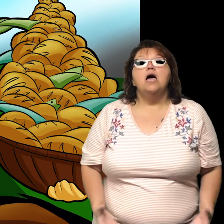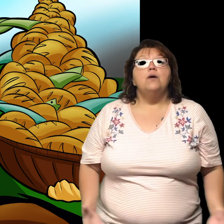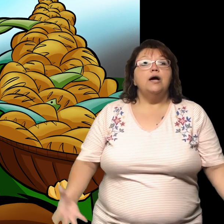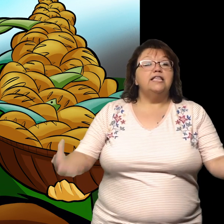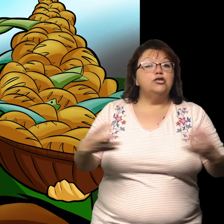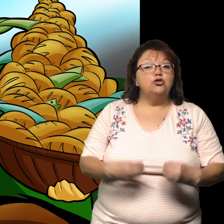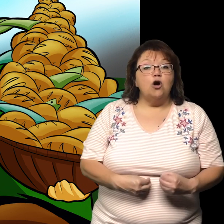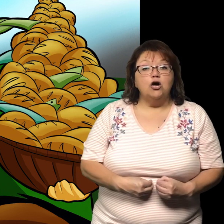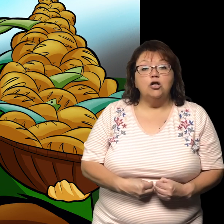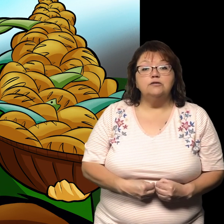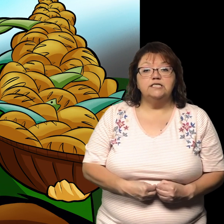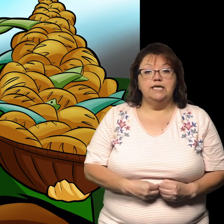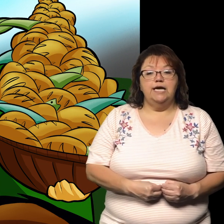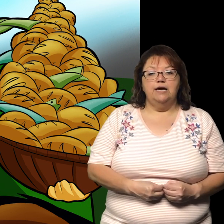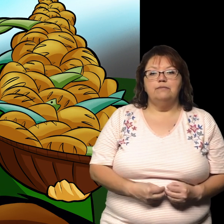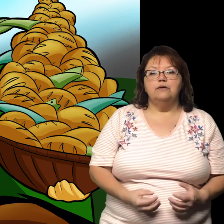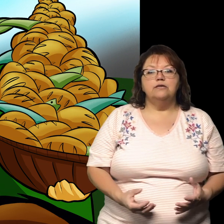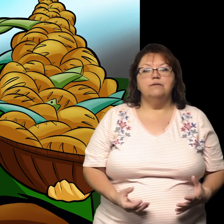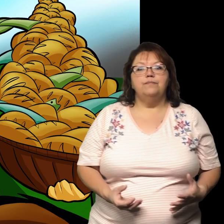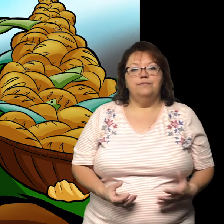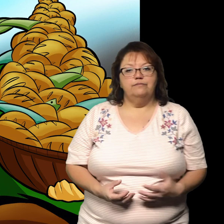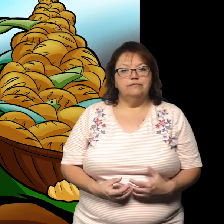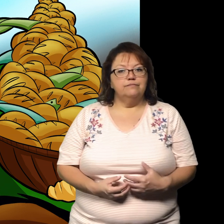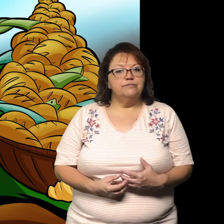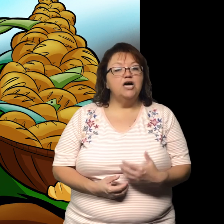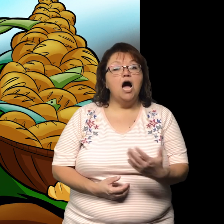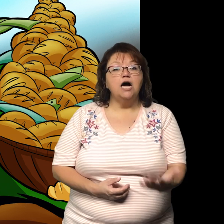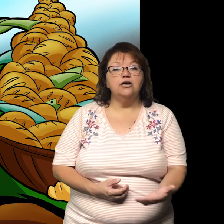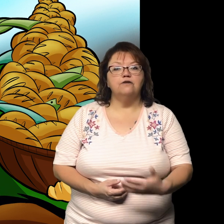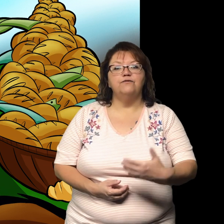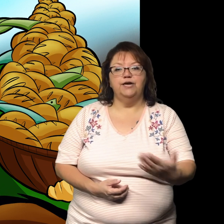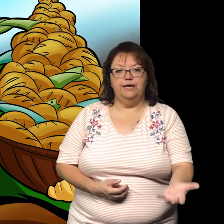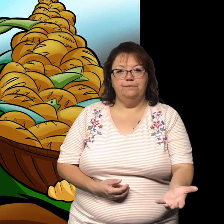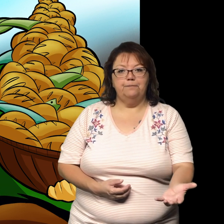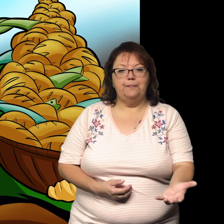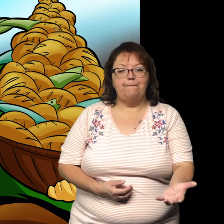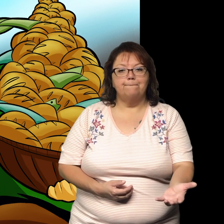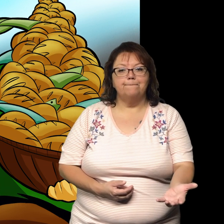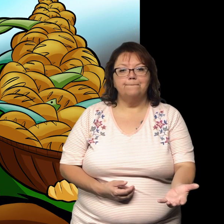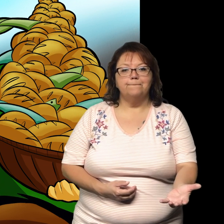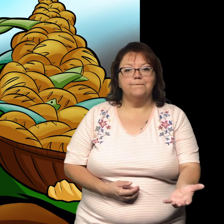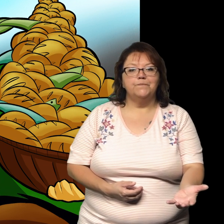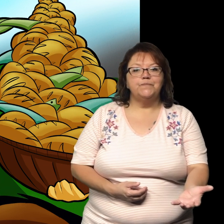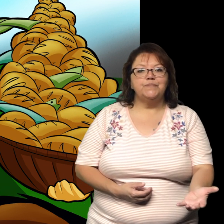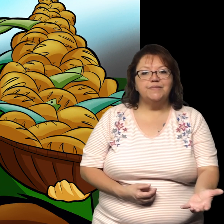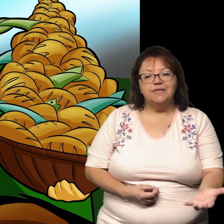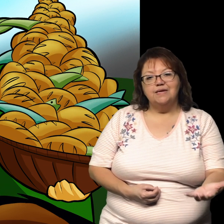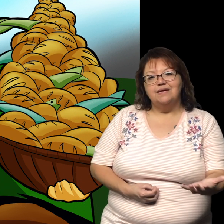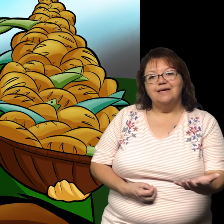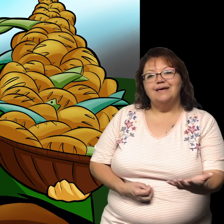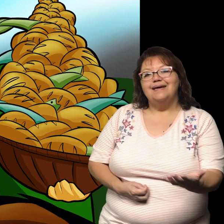him, to draw close to him, to hunger for him.